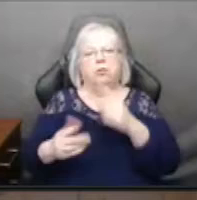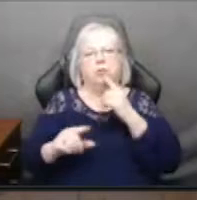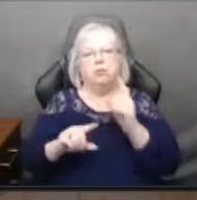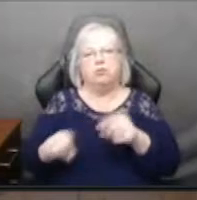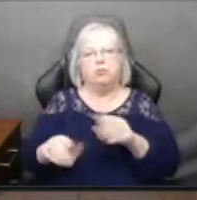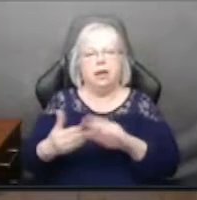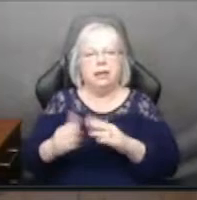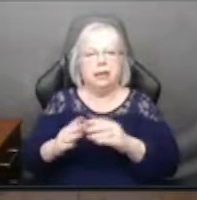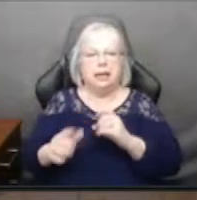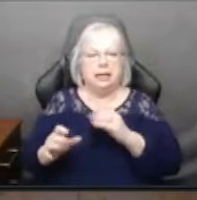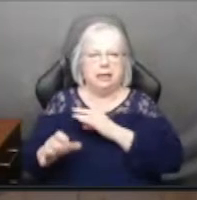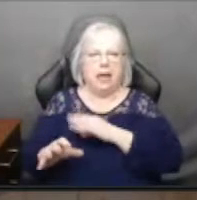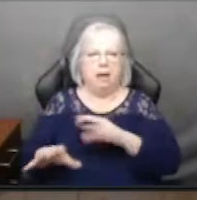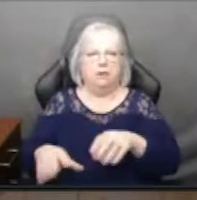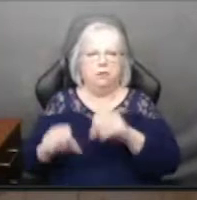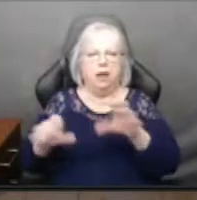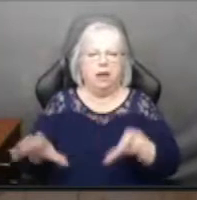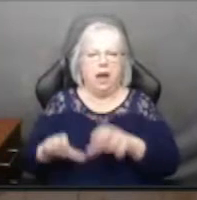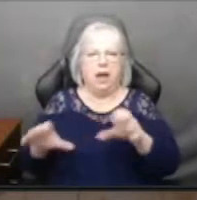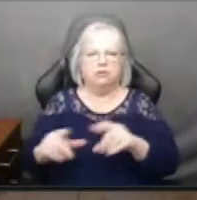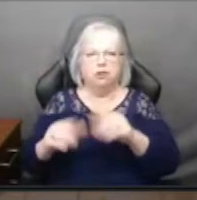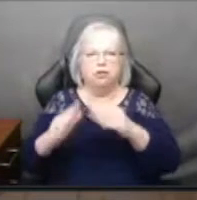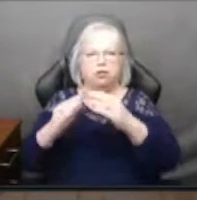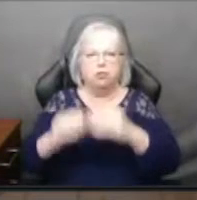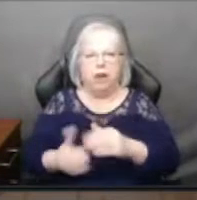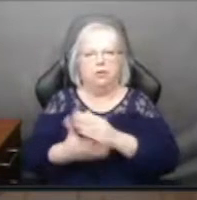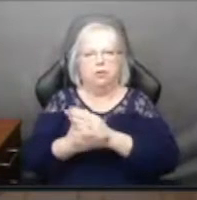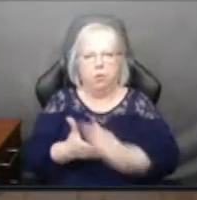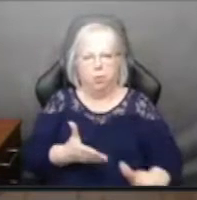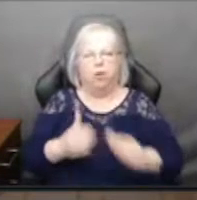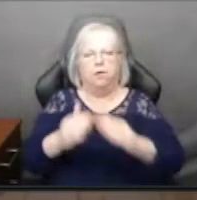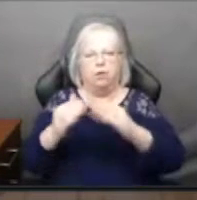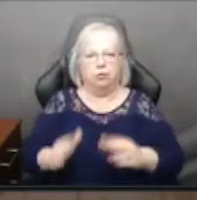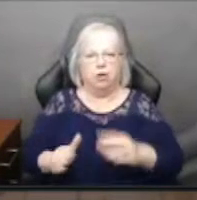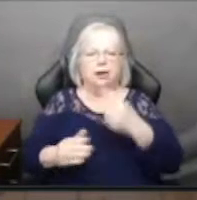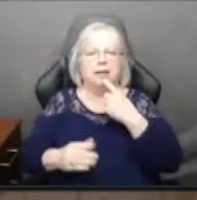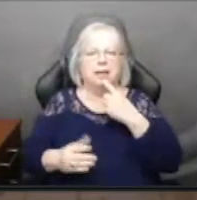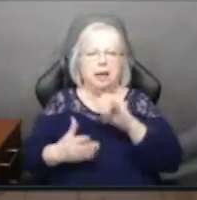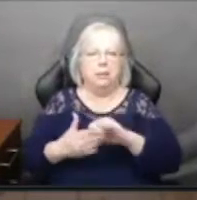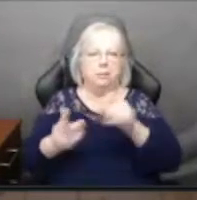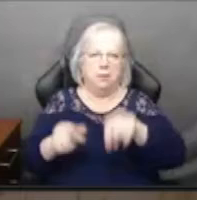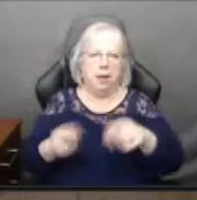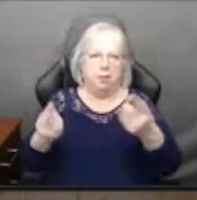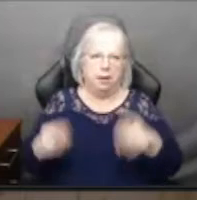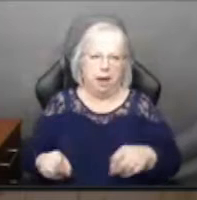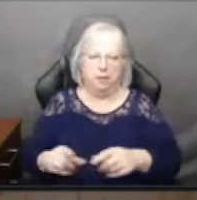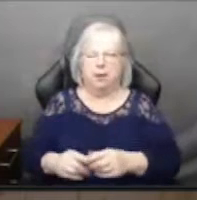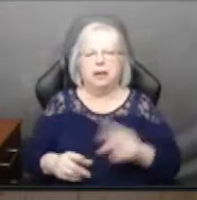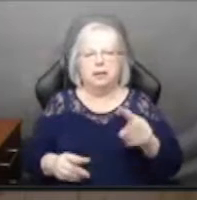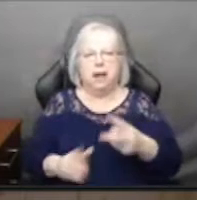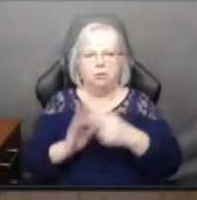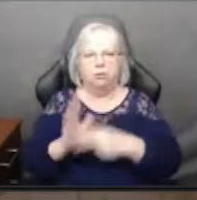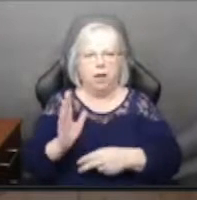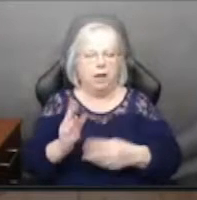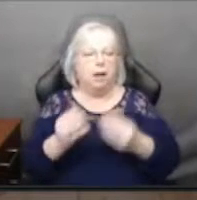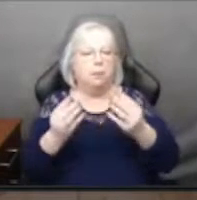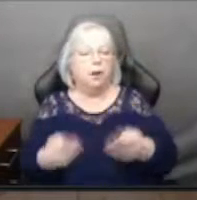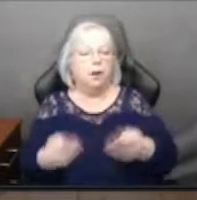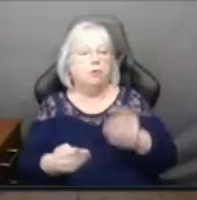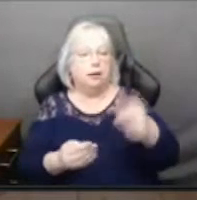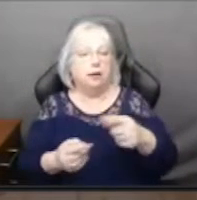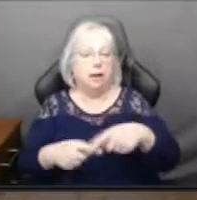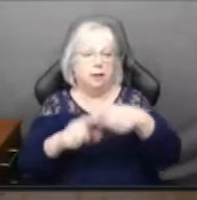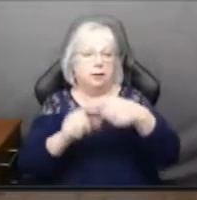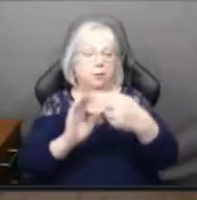such action as is necessary to raise and remove said structures, to declare an emergency. Second reading. Move to suspend the rules and place on third and final